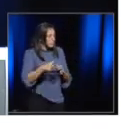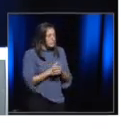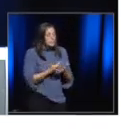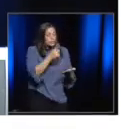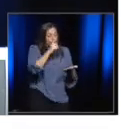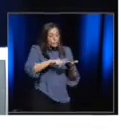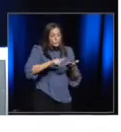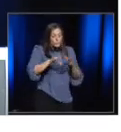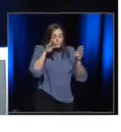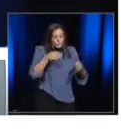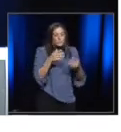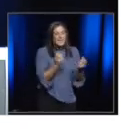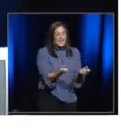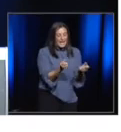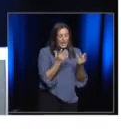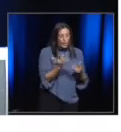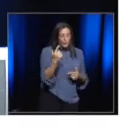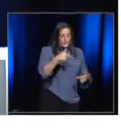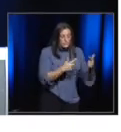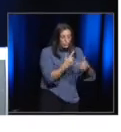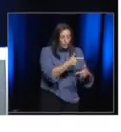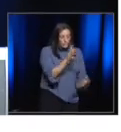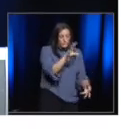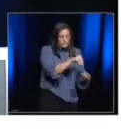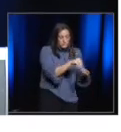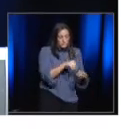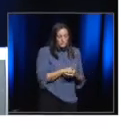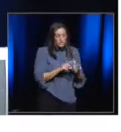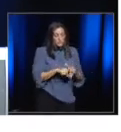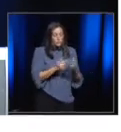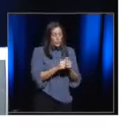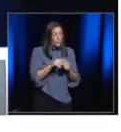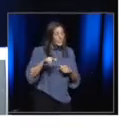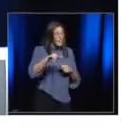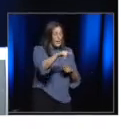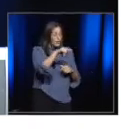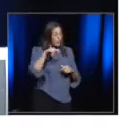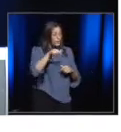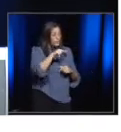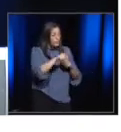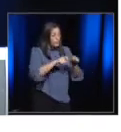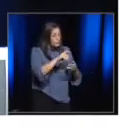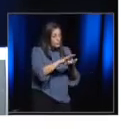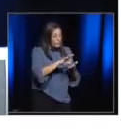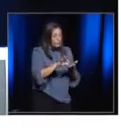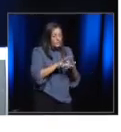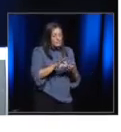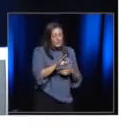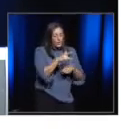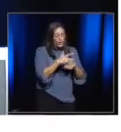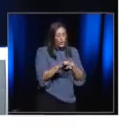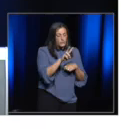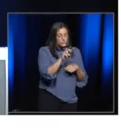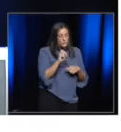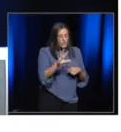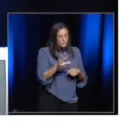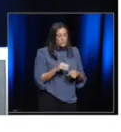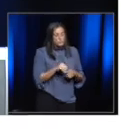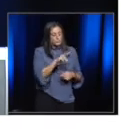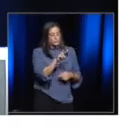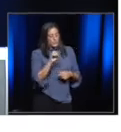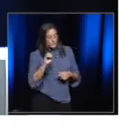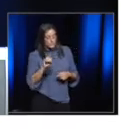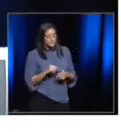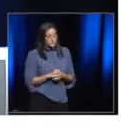on determining how many dolphins there were, starting with aerial surveys in the early and mid-2000s. February 2000 was a